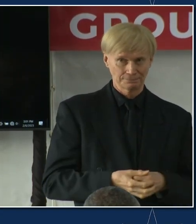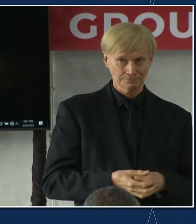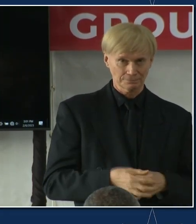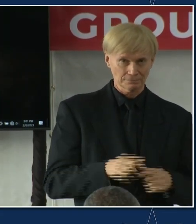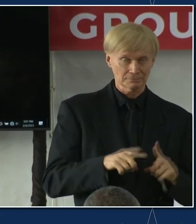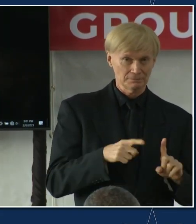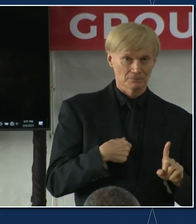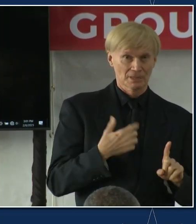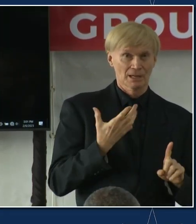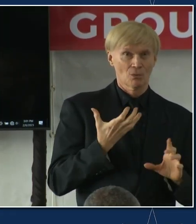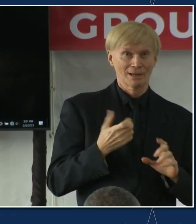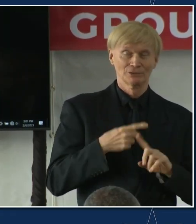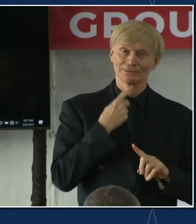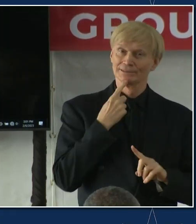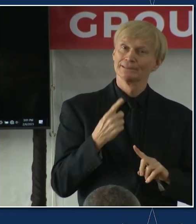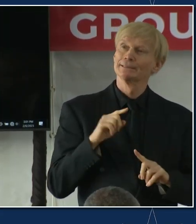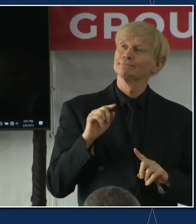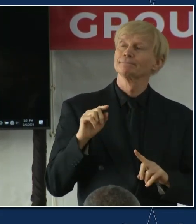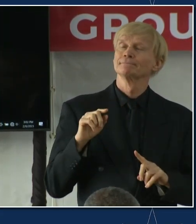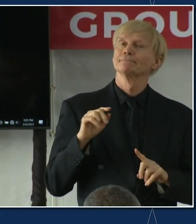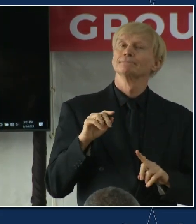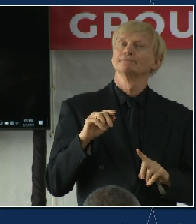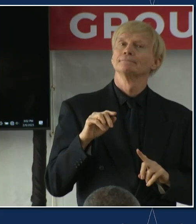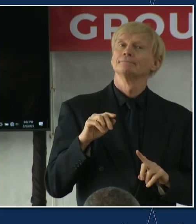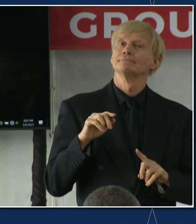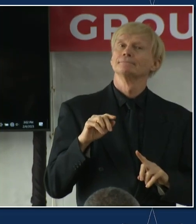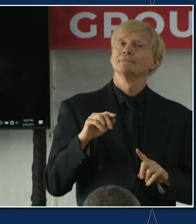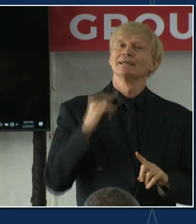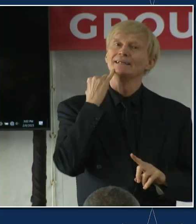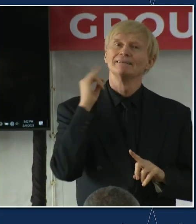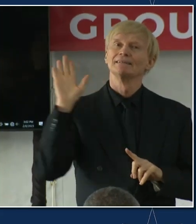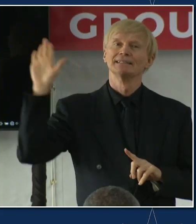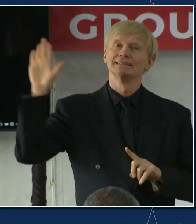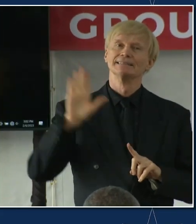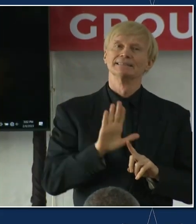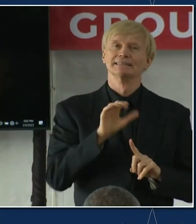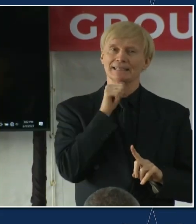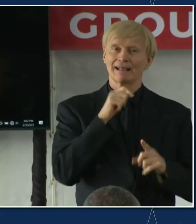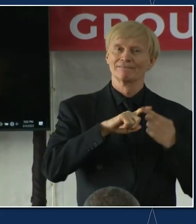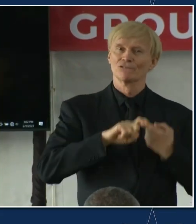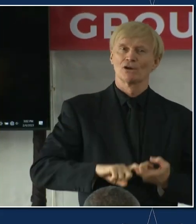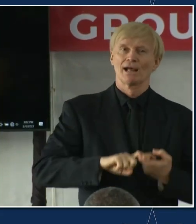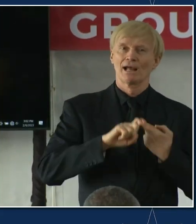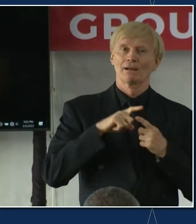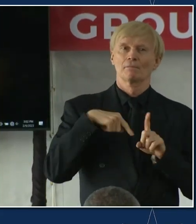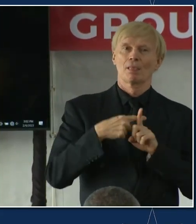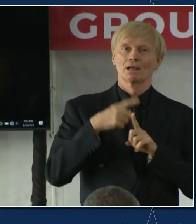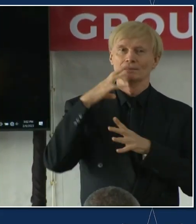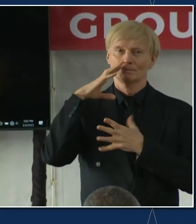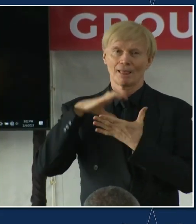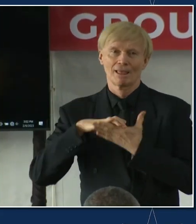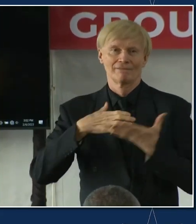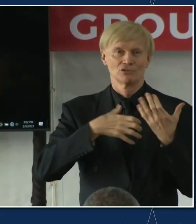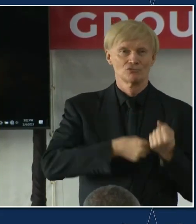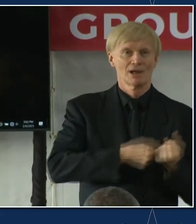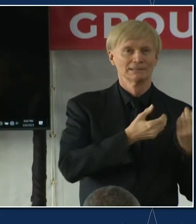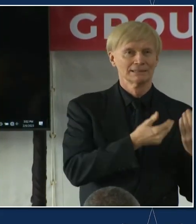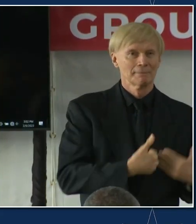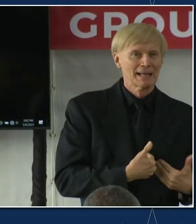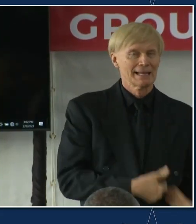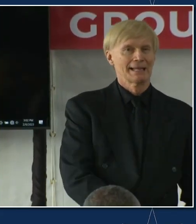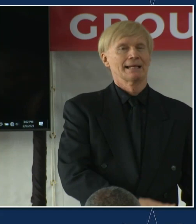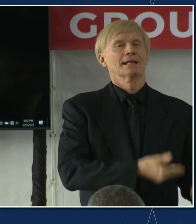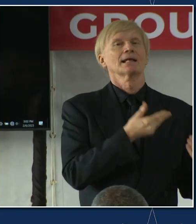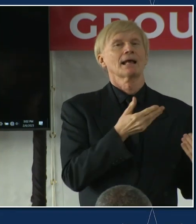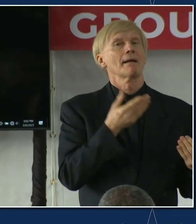I want to say to him, were it not for his friendship, his belief and trust in me, that my